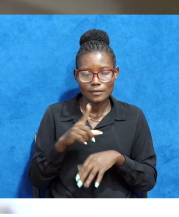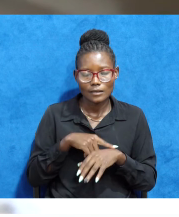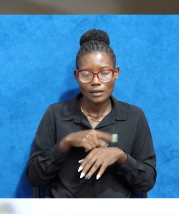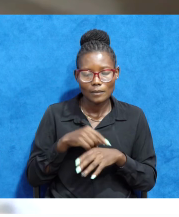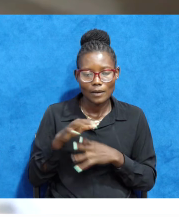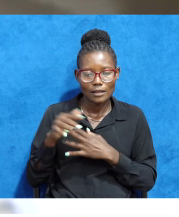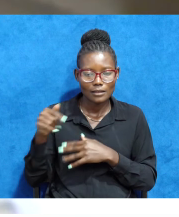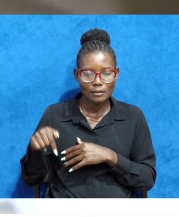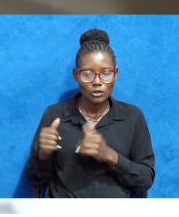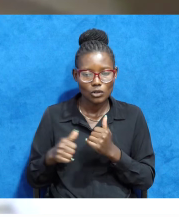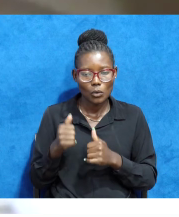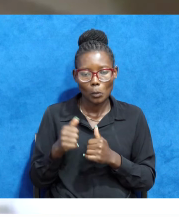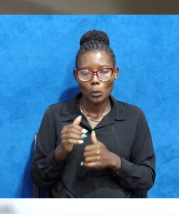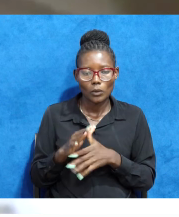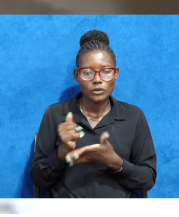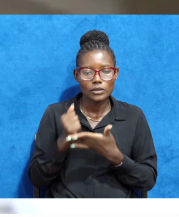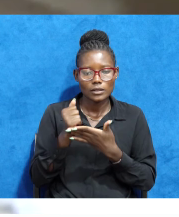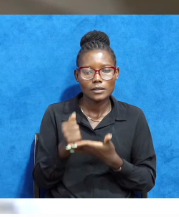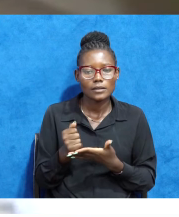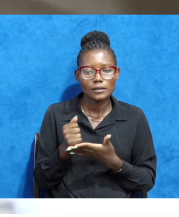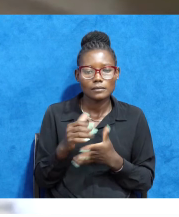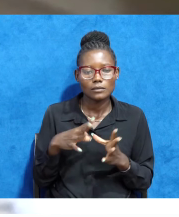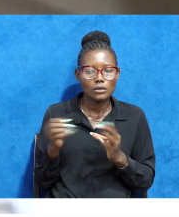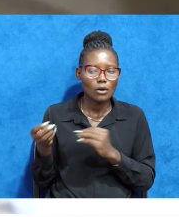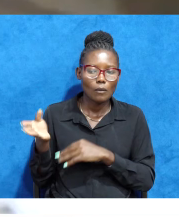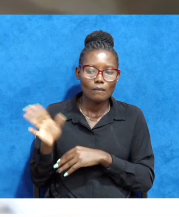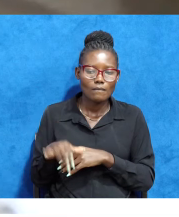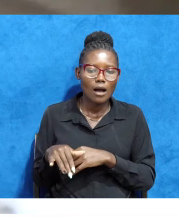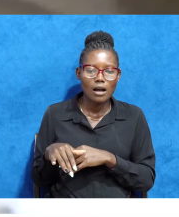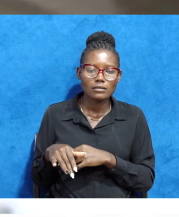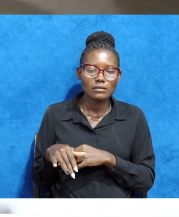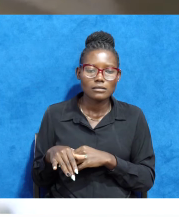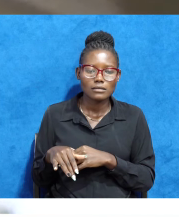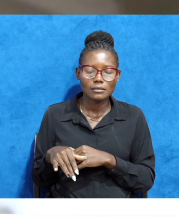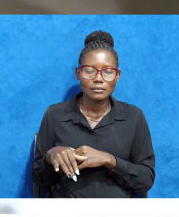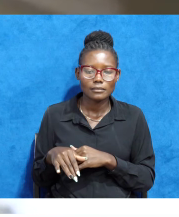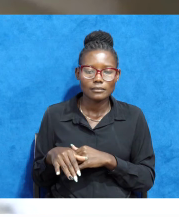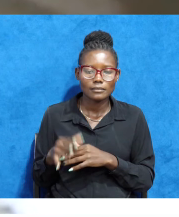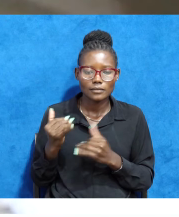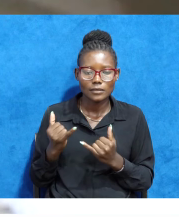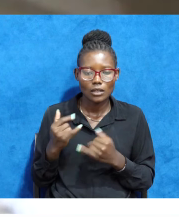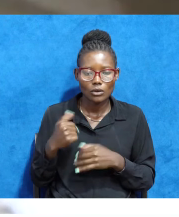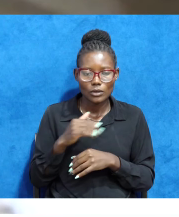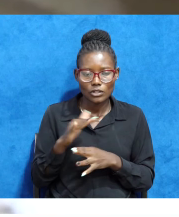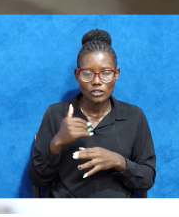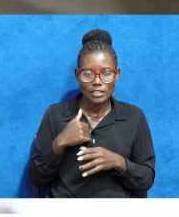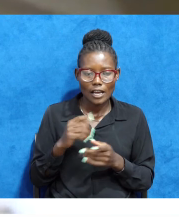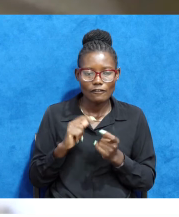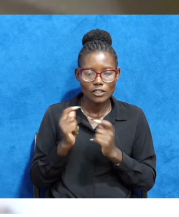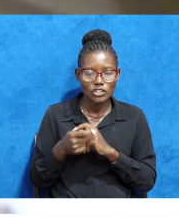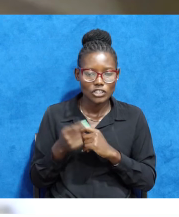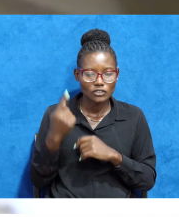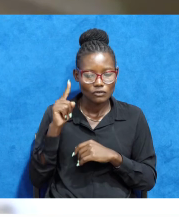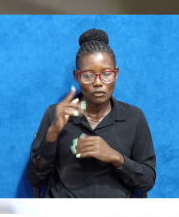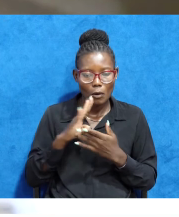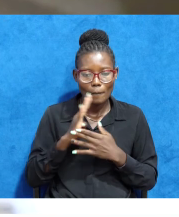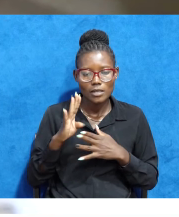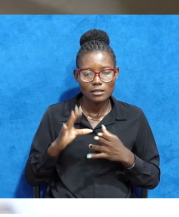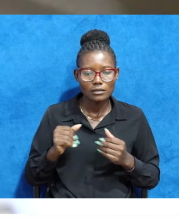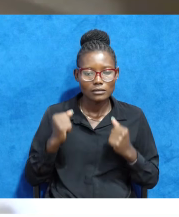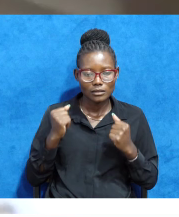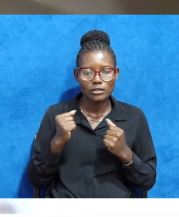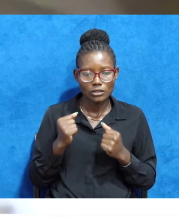on their posture, to work on their positioning when they catch the bar, and then also get that front squat without having to necessarily work on the